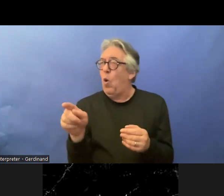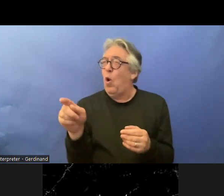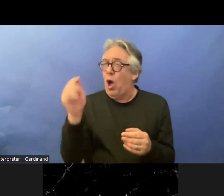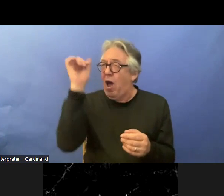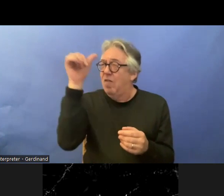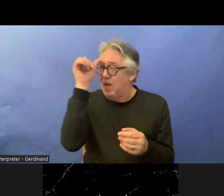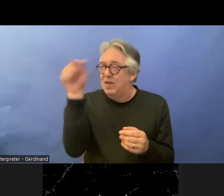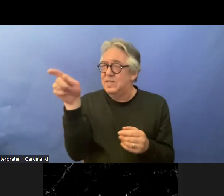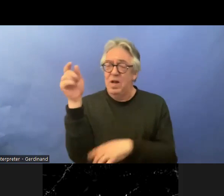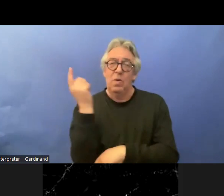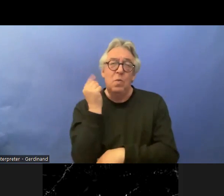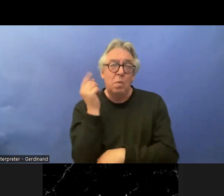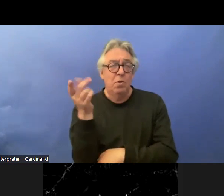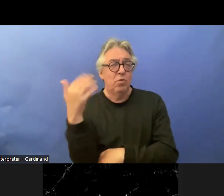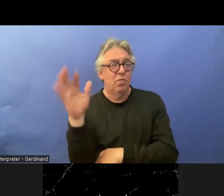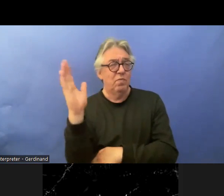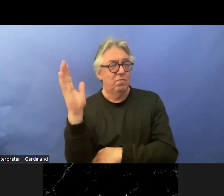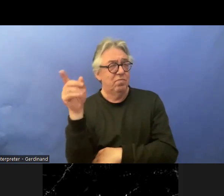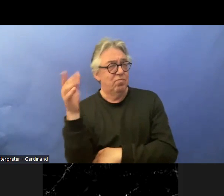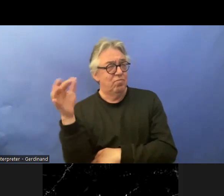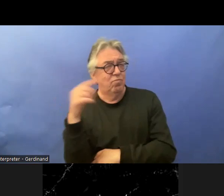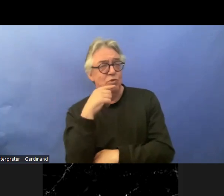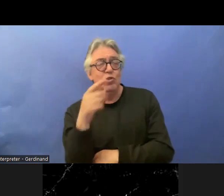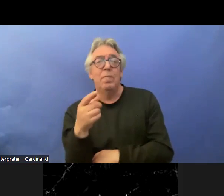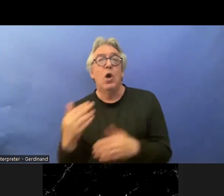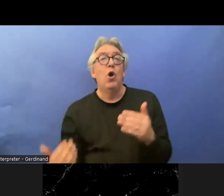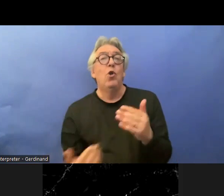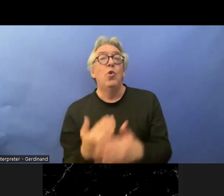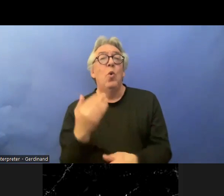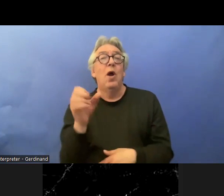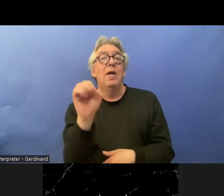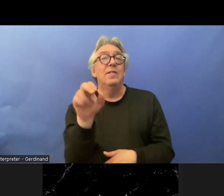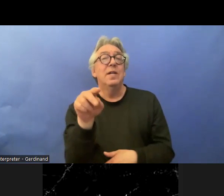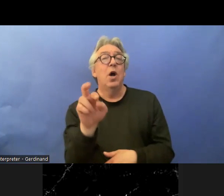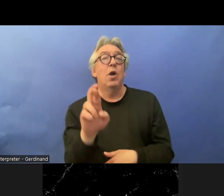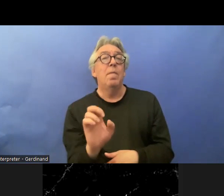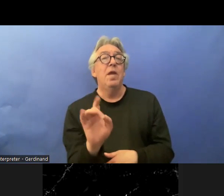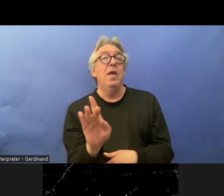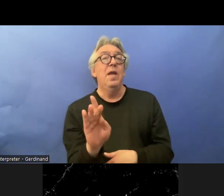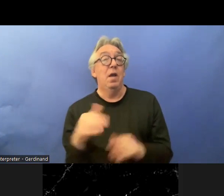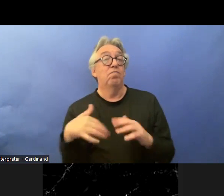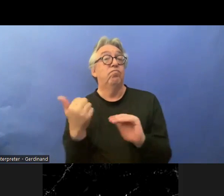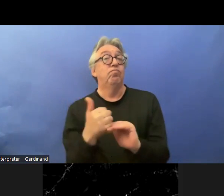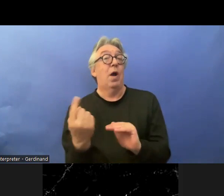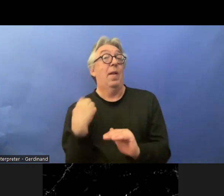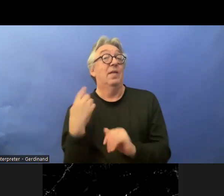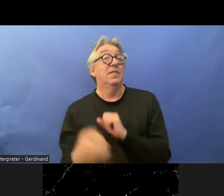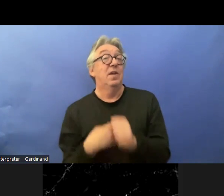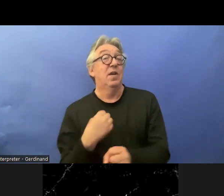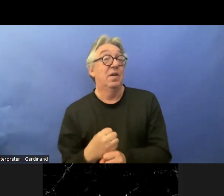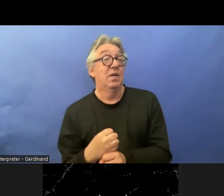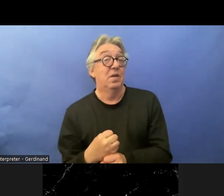mentioned about this new HNRP that was introduced last year. And this is